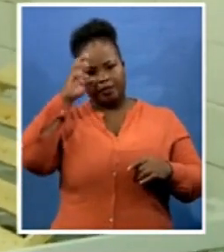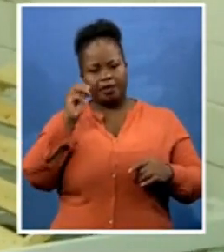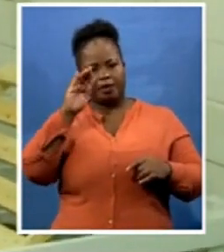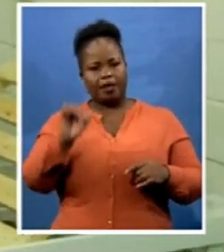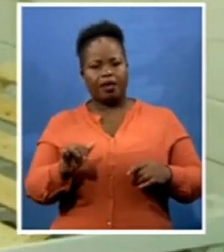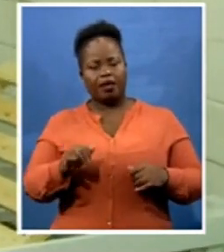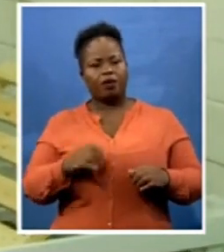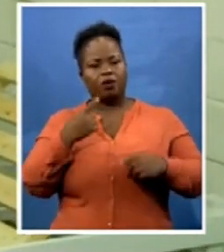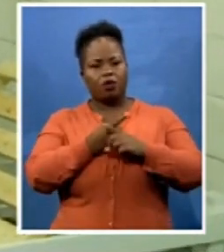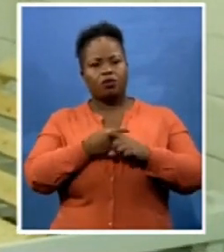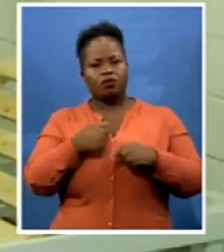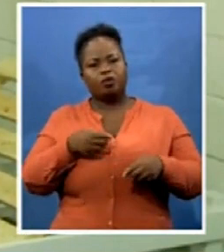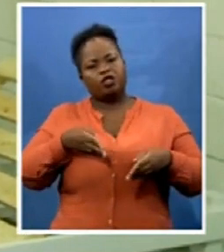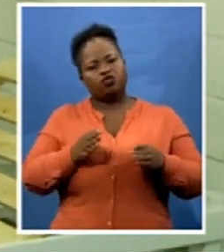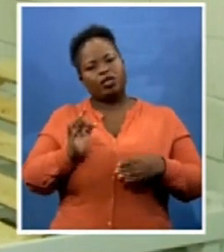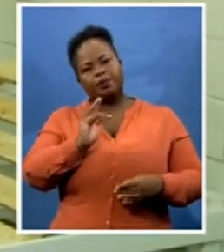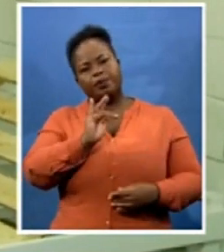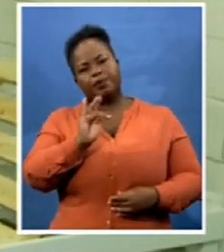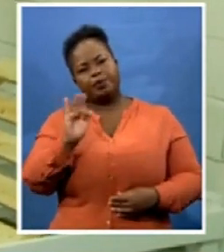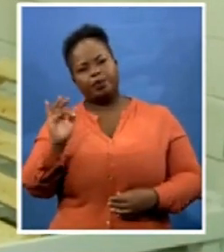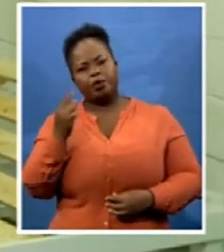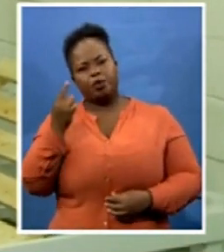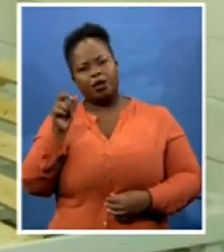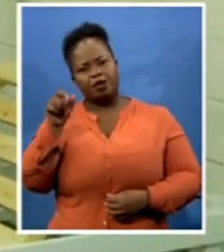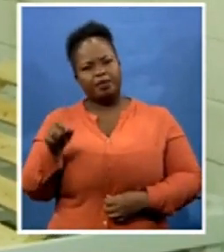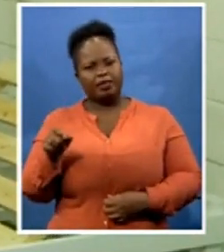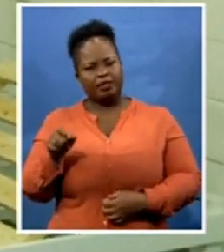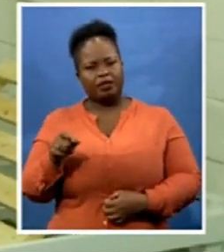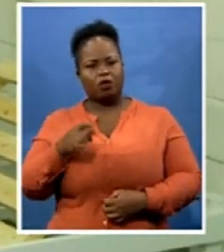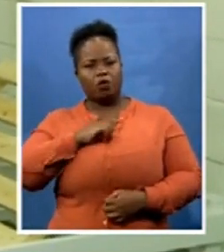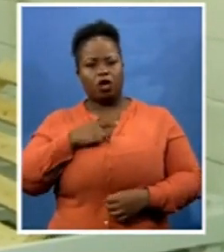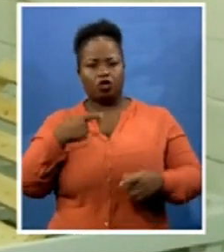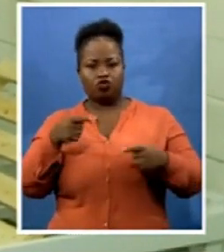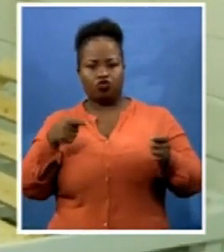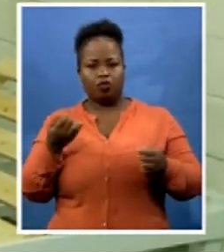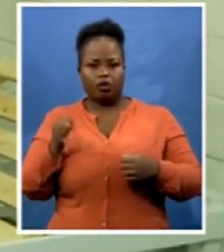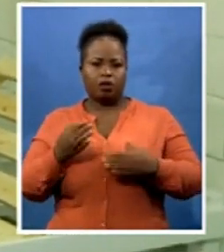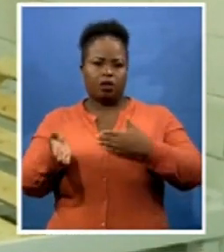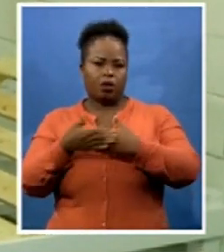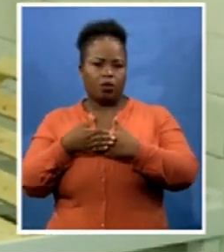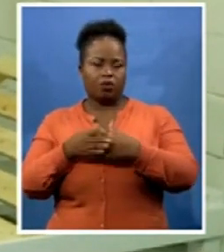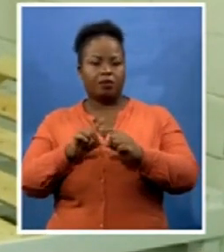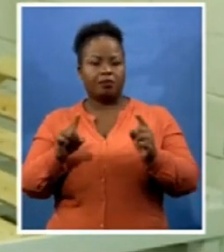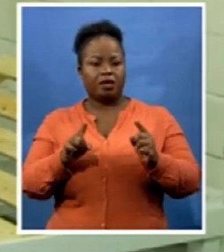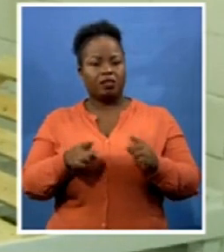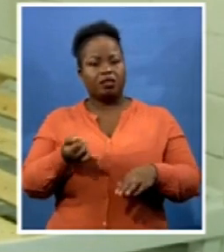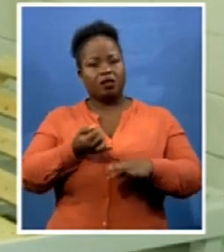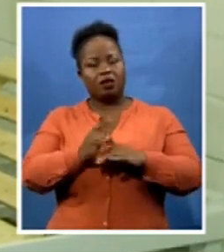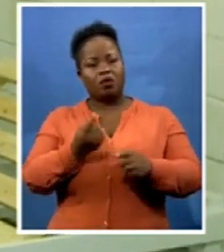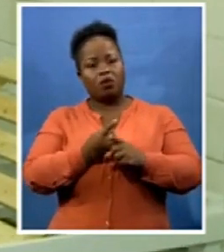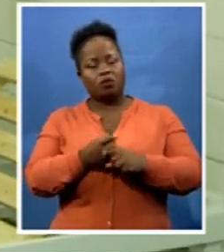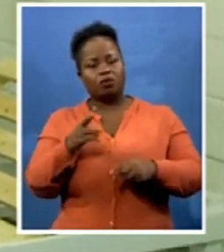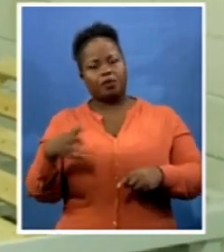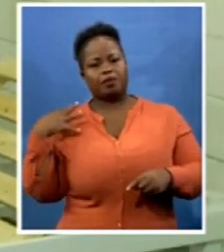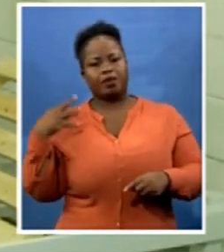There was not one person in sight, obviously because the shops are still closed. But when I posted earlier on that I'm going to be covering the minister on my Facebook page, people said,